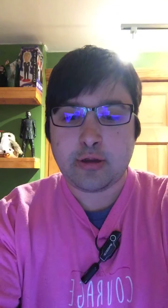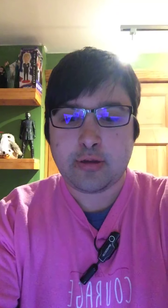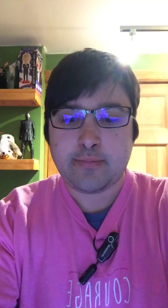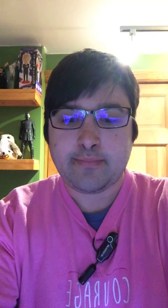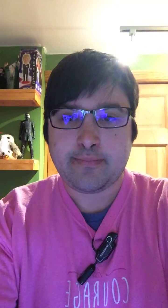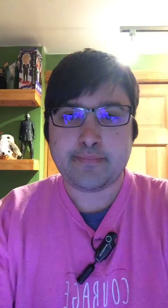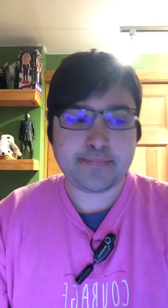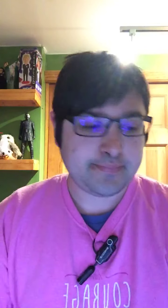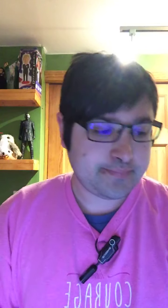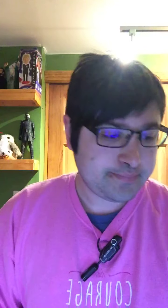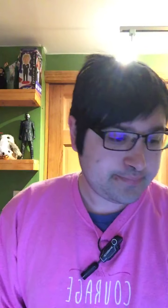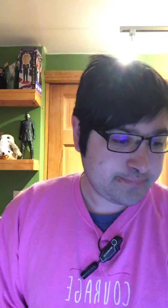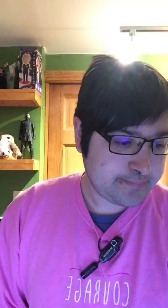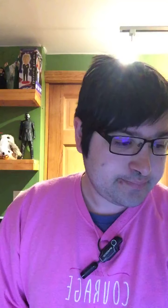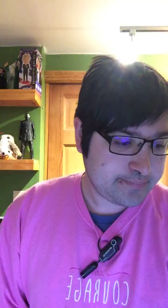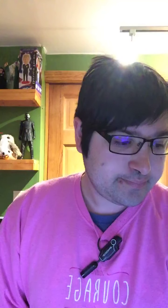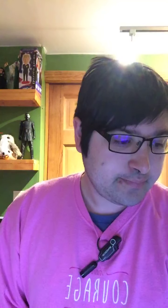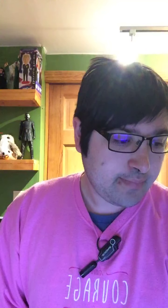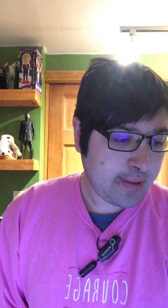report.